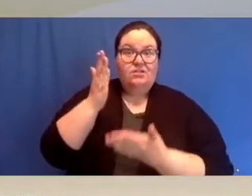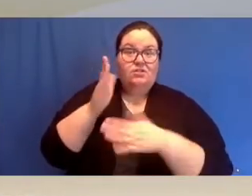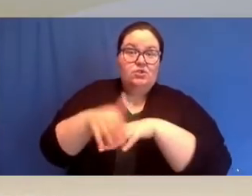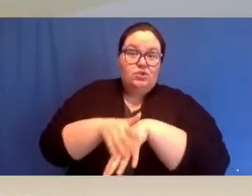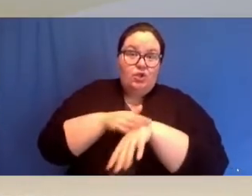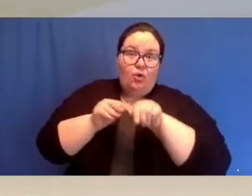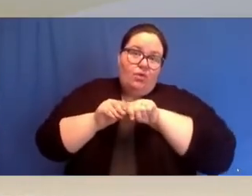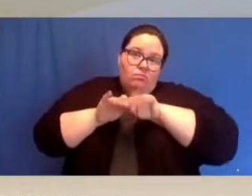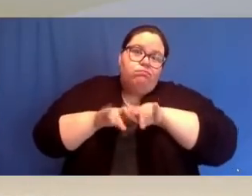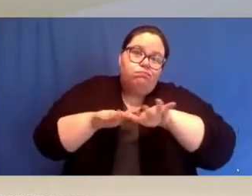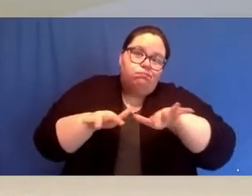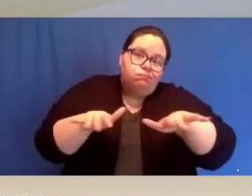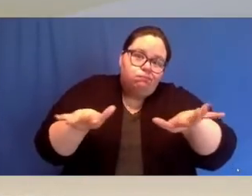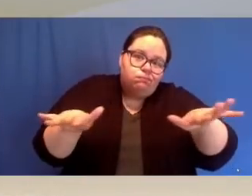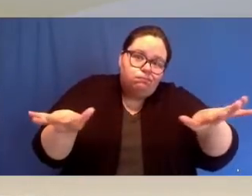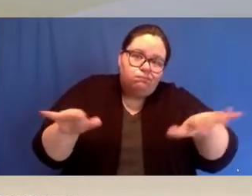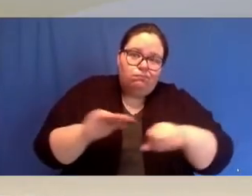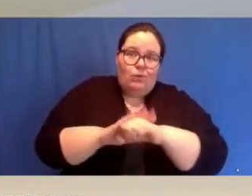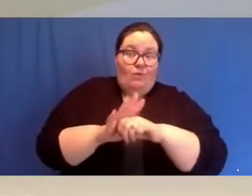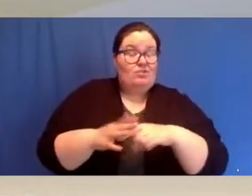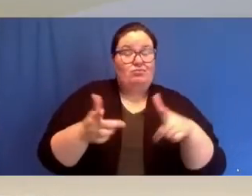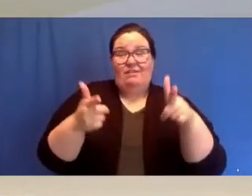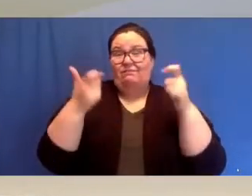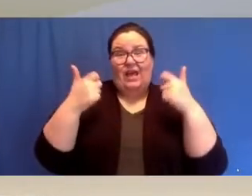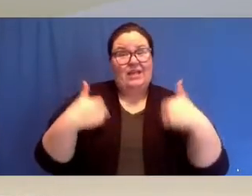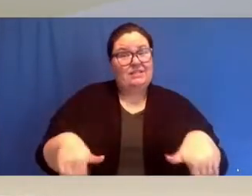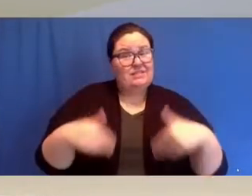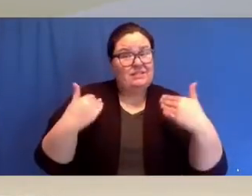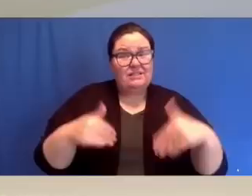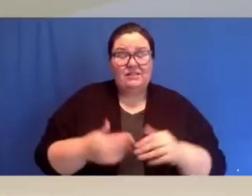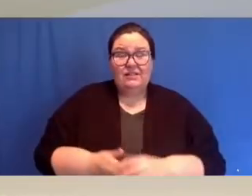really galloping ahead of us. So